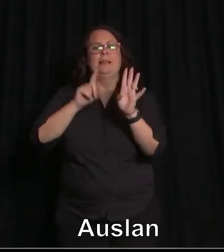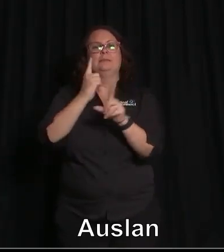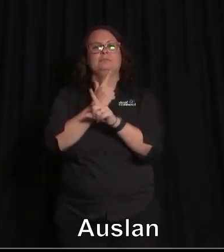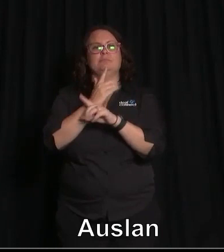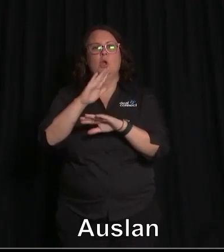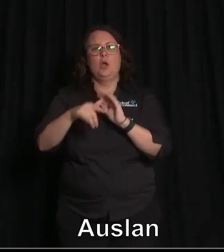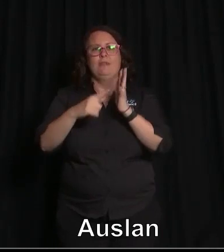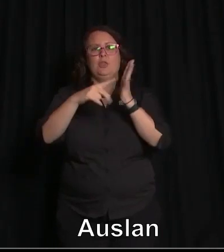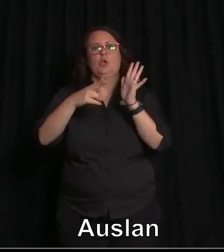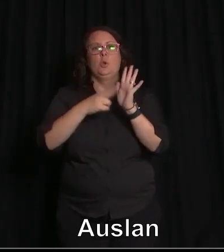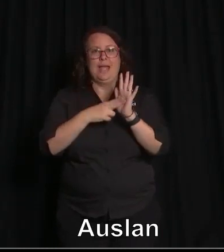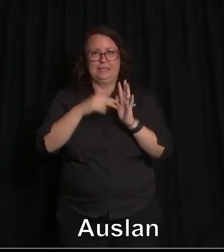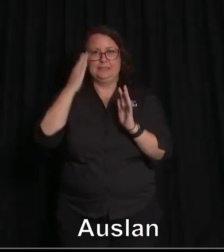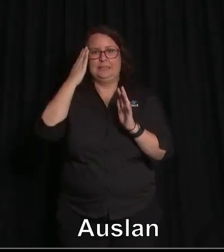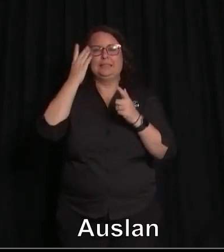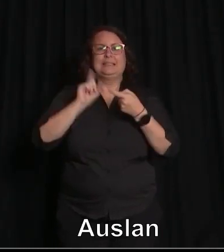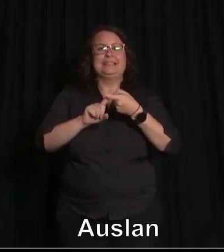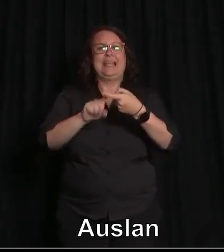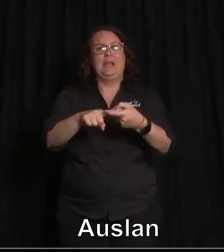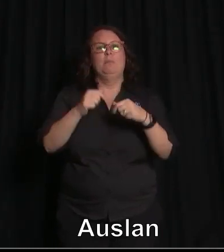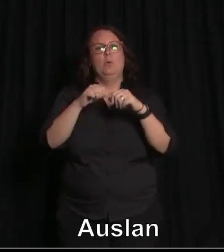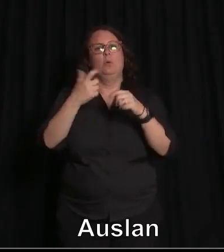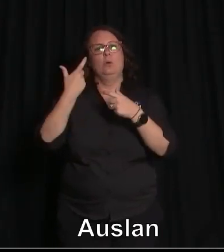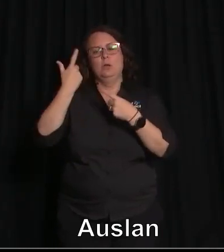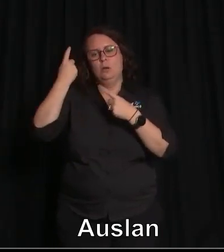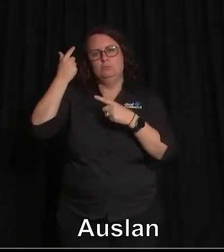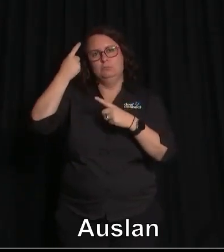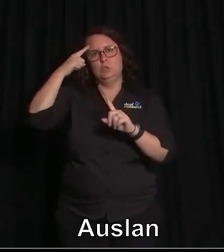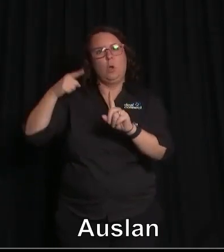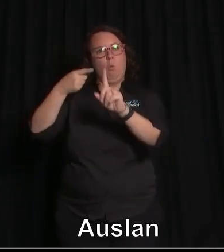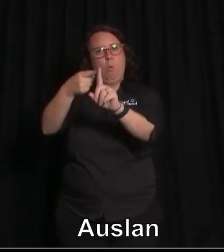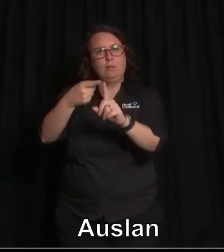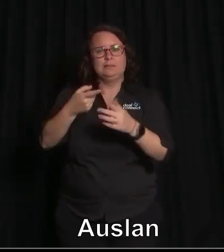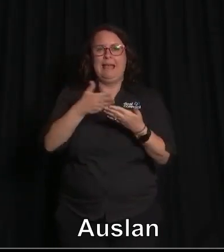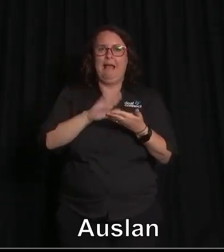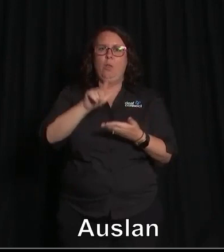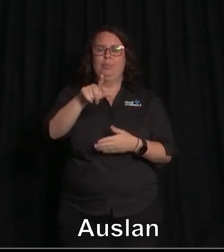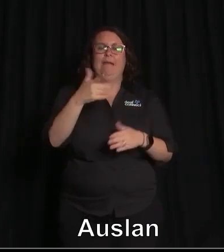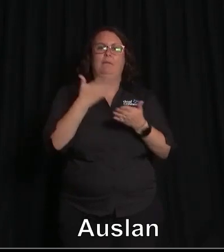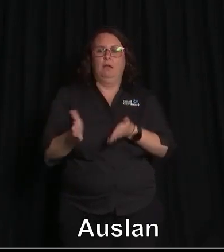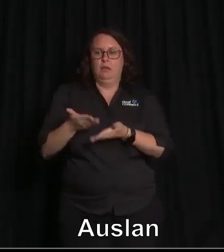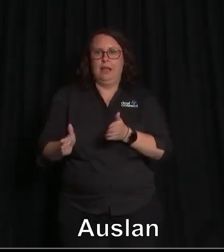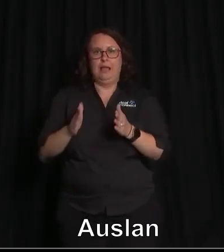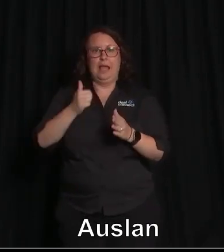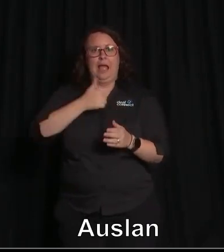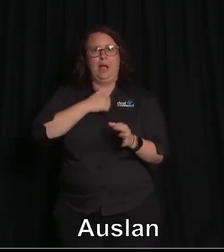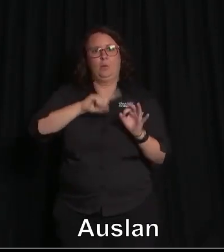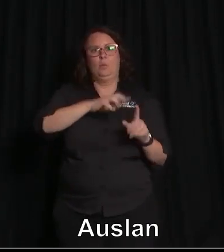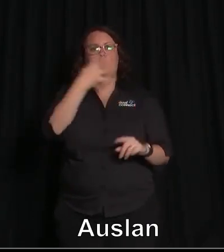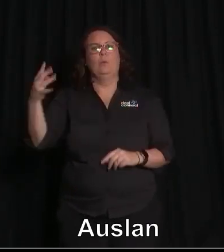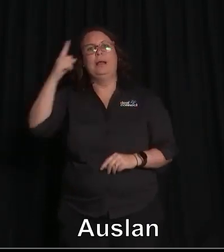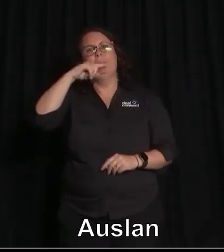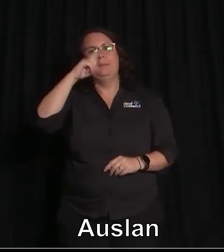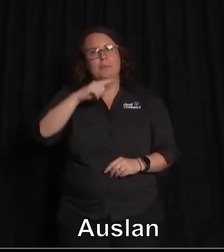Sustainable Development Goals, the SDGs, and how the failure to consider LGBTI people means that we are left behind